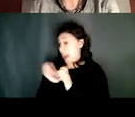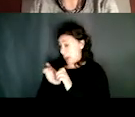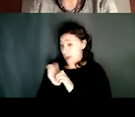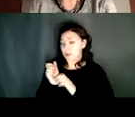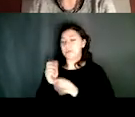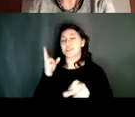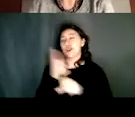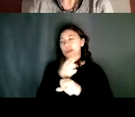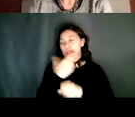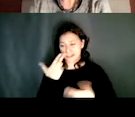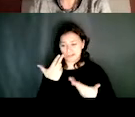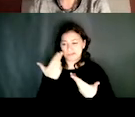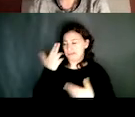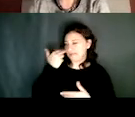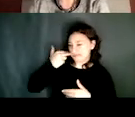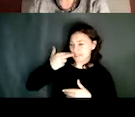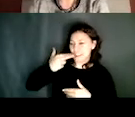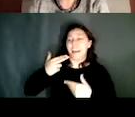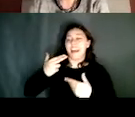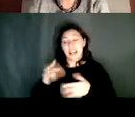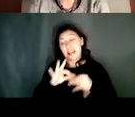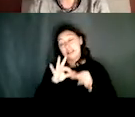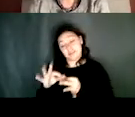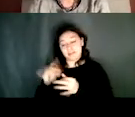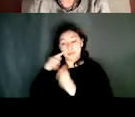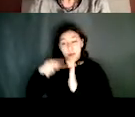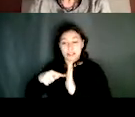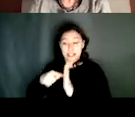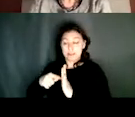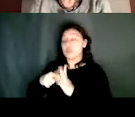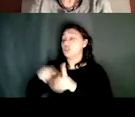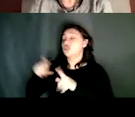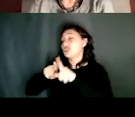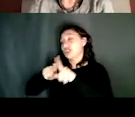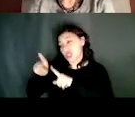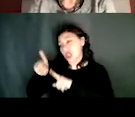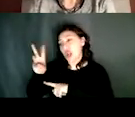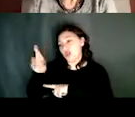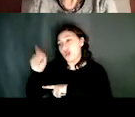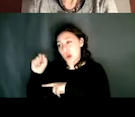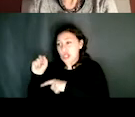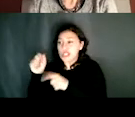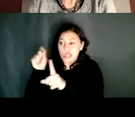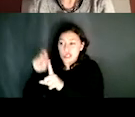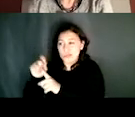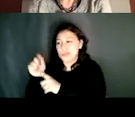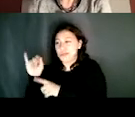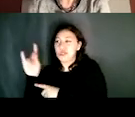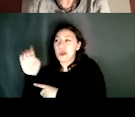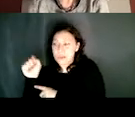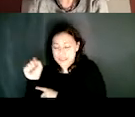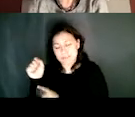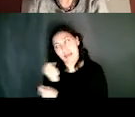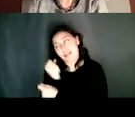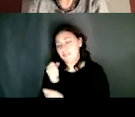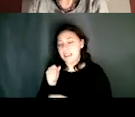background in the material. One student related, when I arrived at Brown, I knew that no matter what,